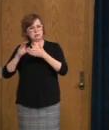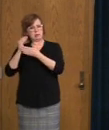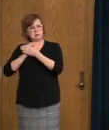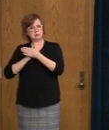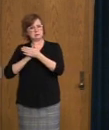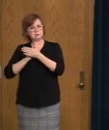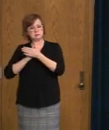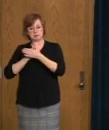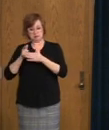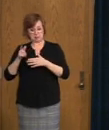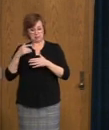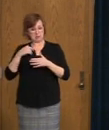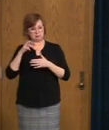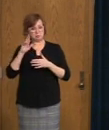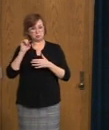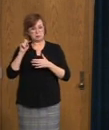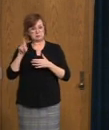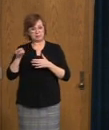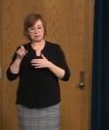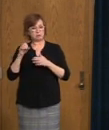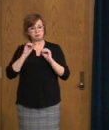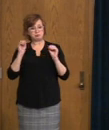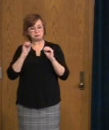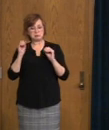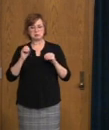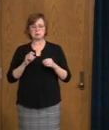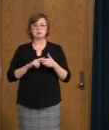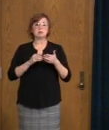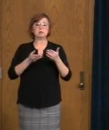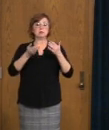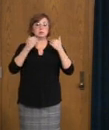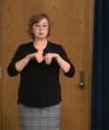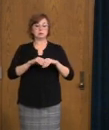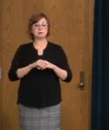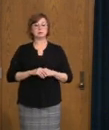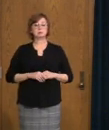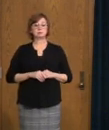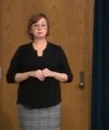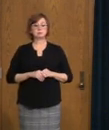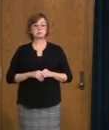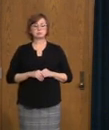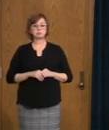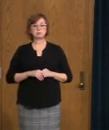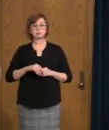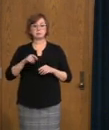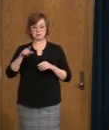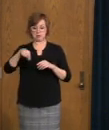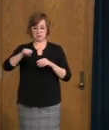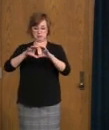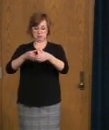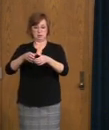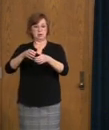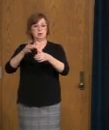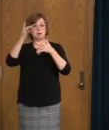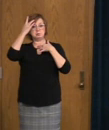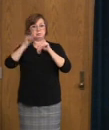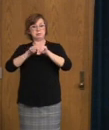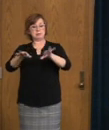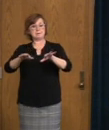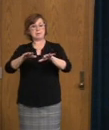We are also, in cases where there is an outbreak or where there's a higher risk, we're deploying additional staff, such